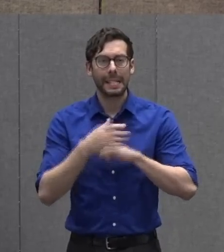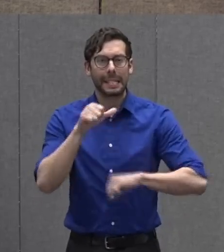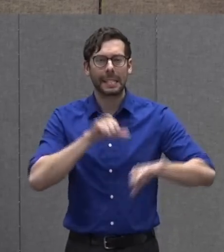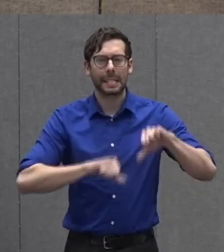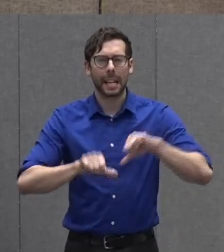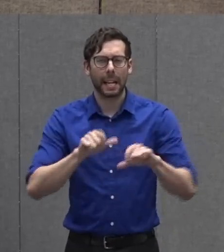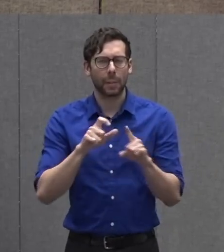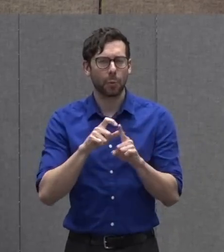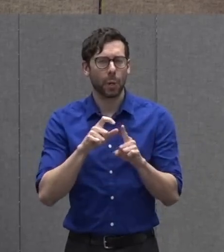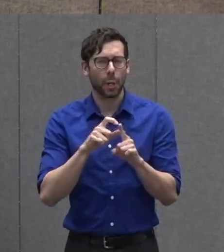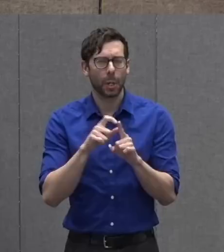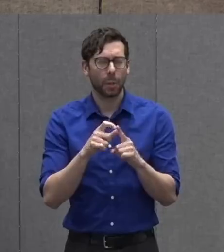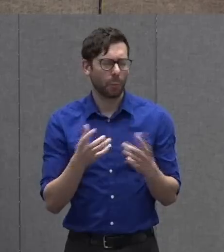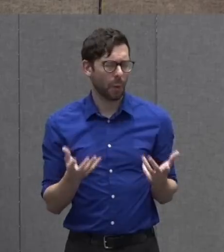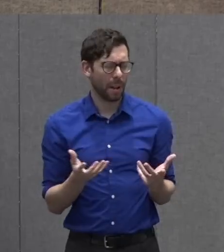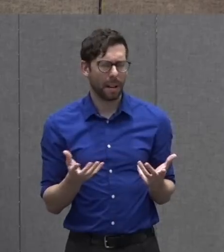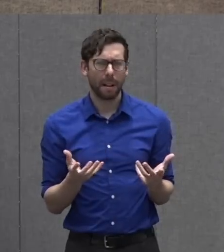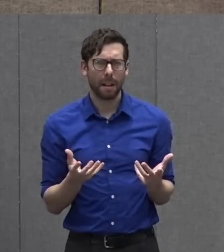get to it.